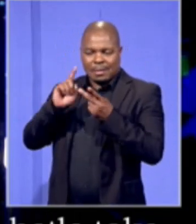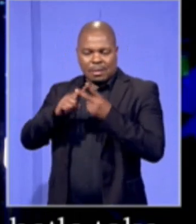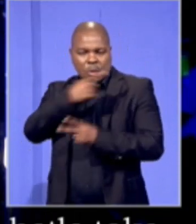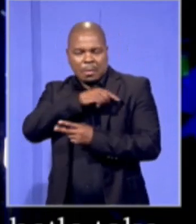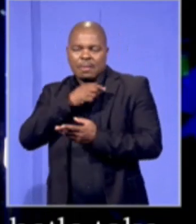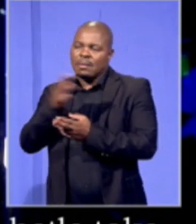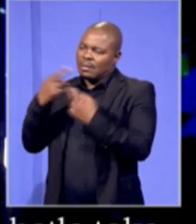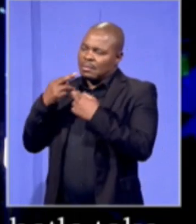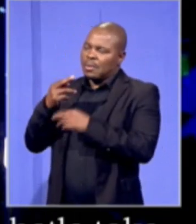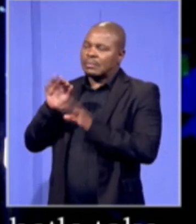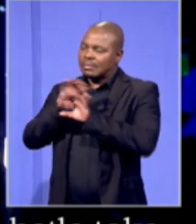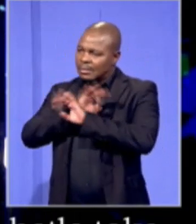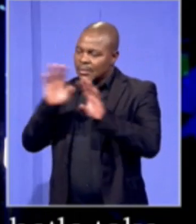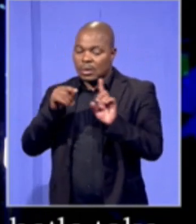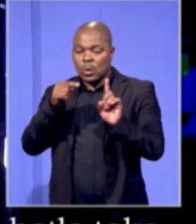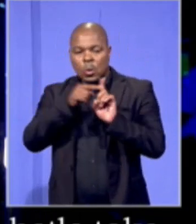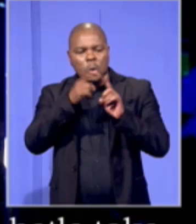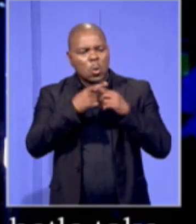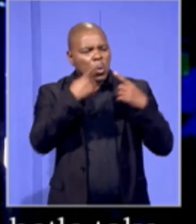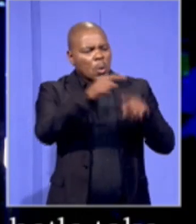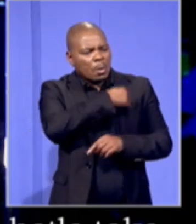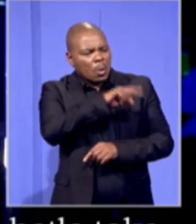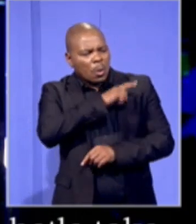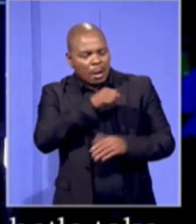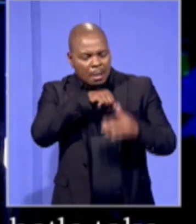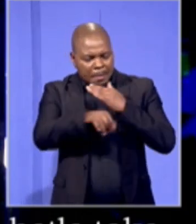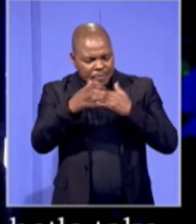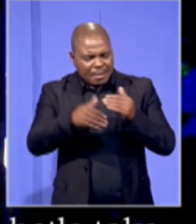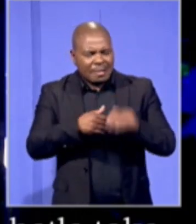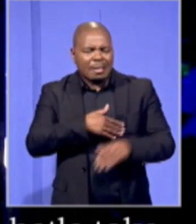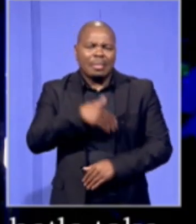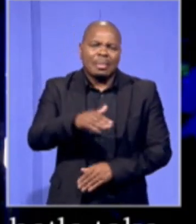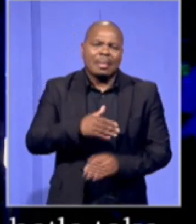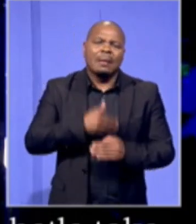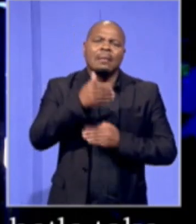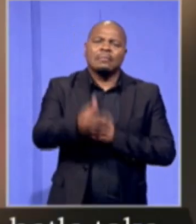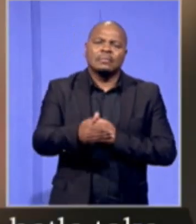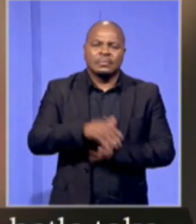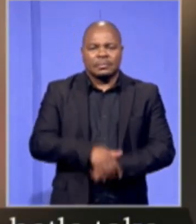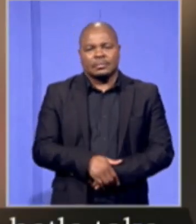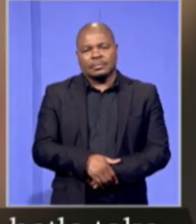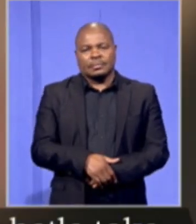fetiseditswe sepetleleng sena ka mora ho ba le mahlaba a ka mora pelehi.